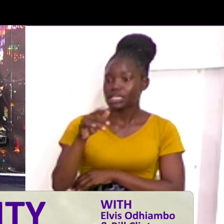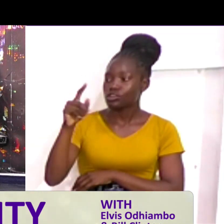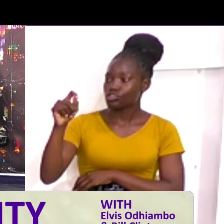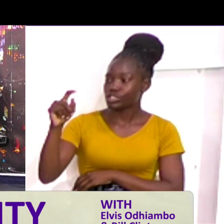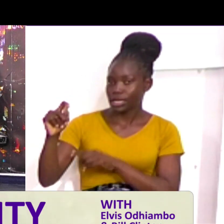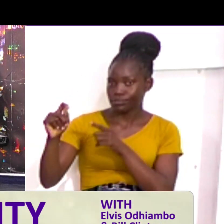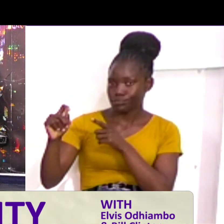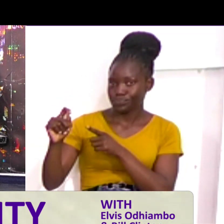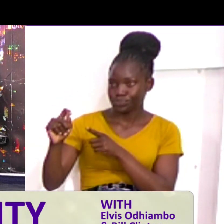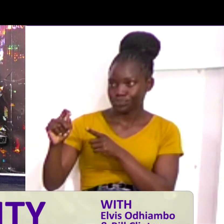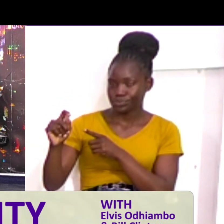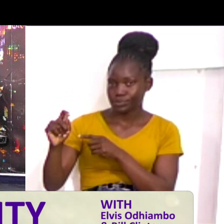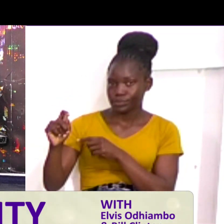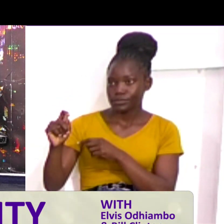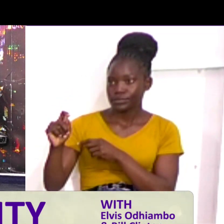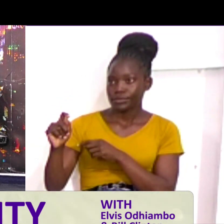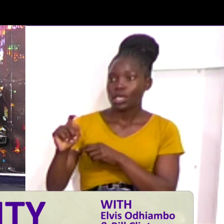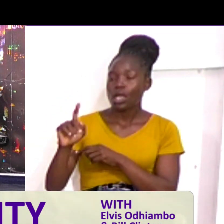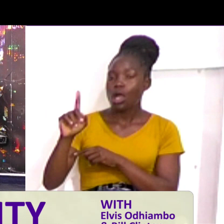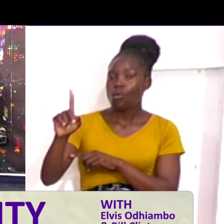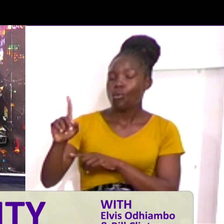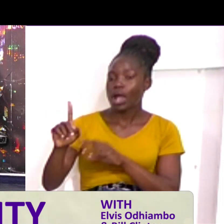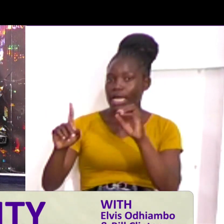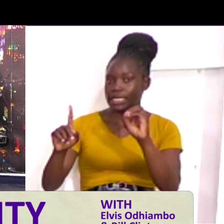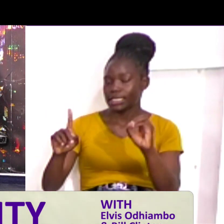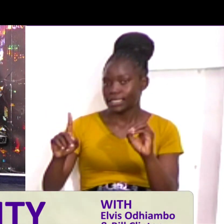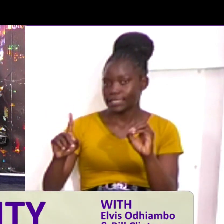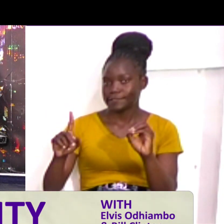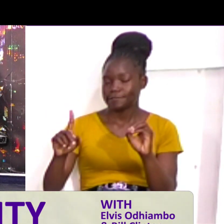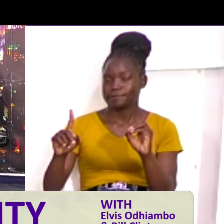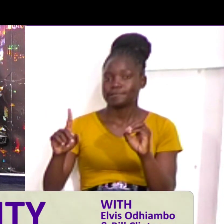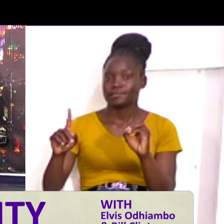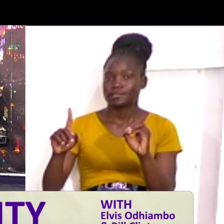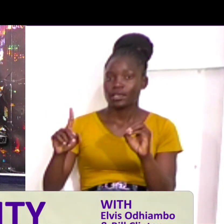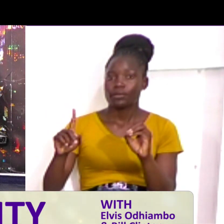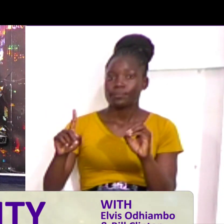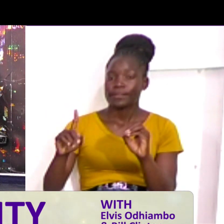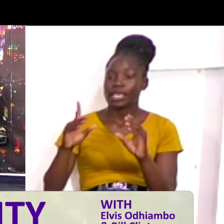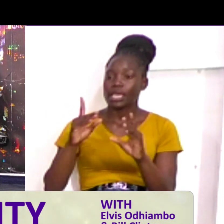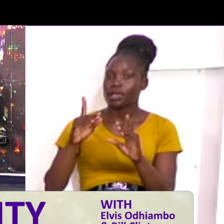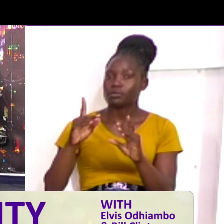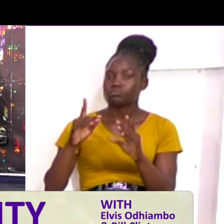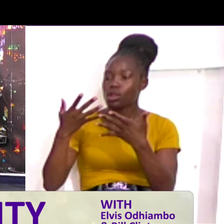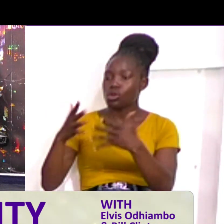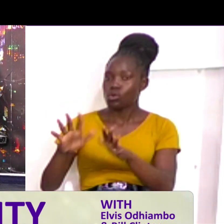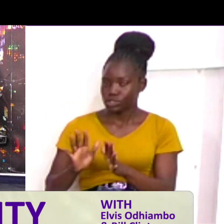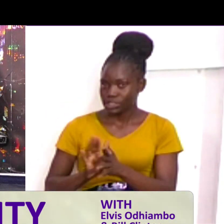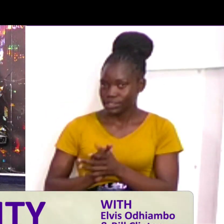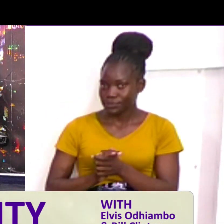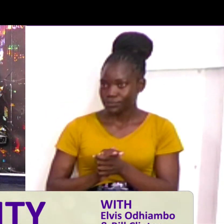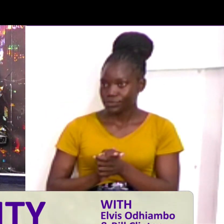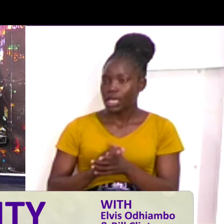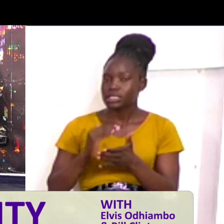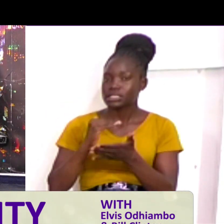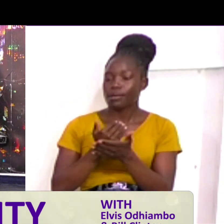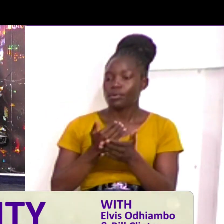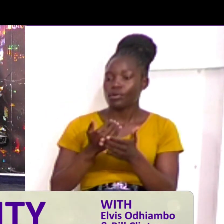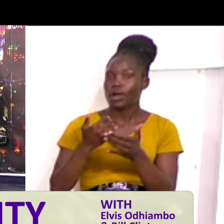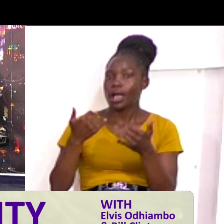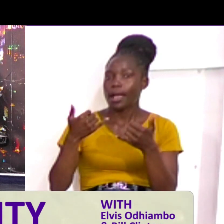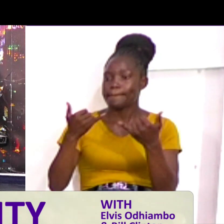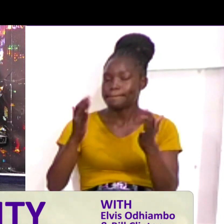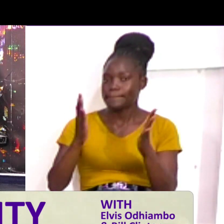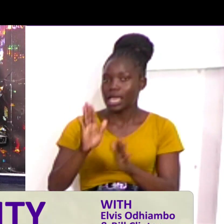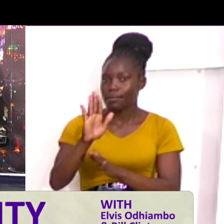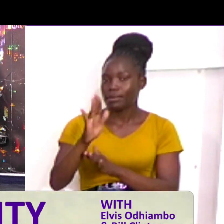Tottenham, despite the 1-0 defeat by City, clearly some of their players are already